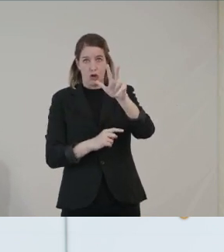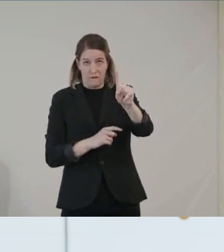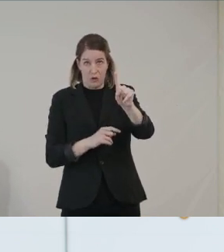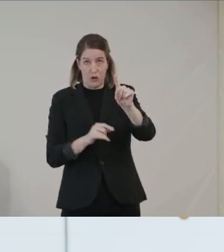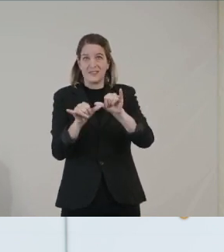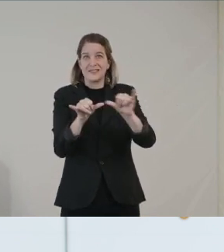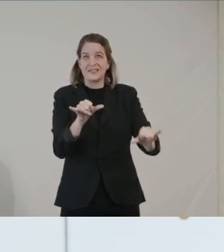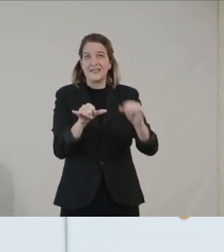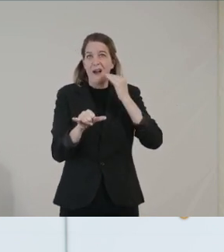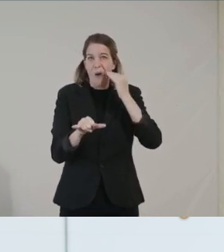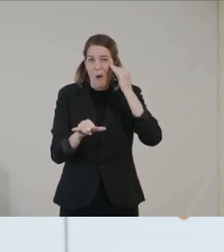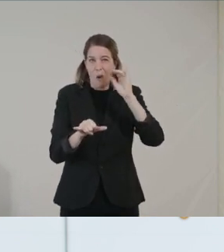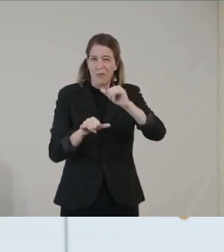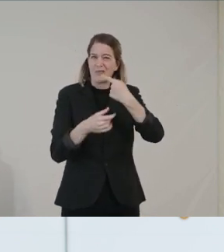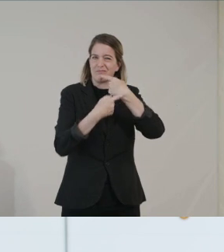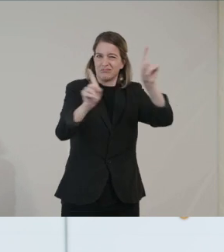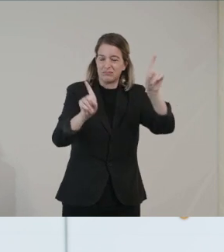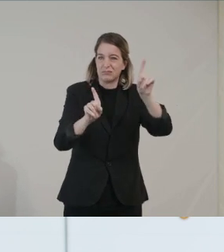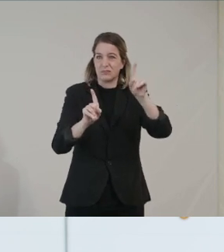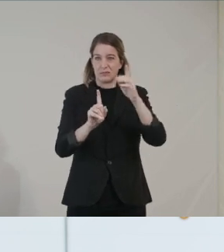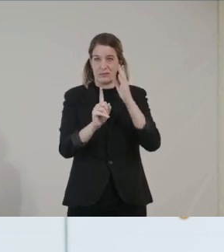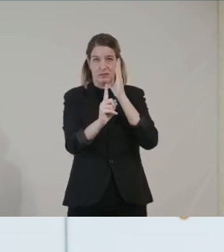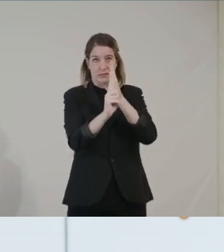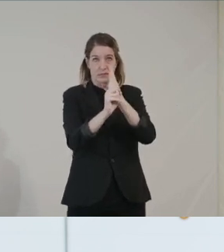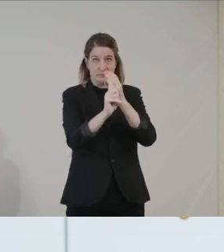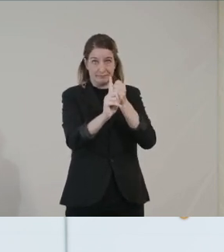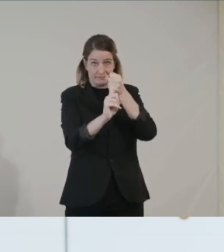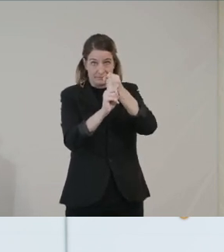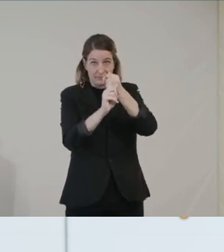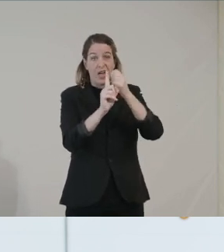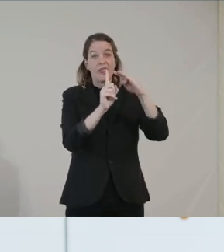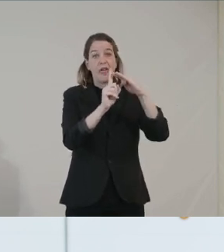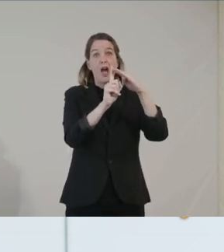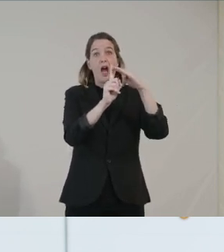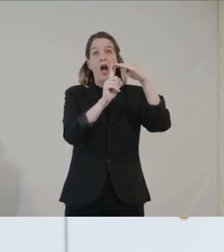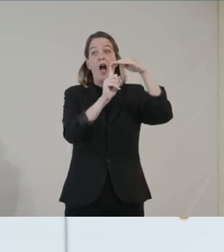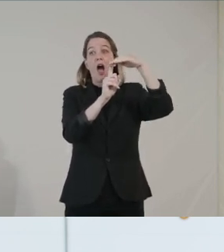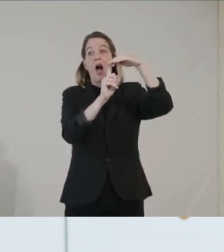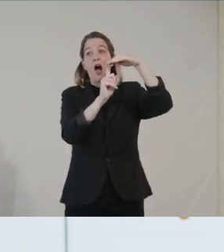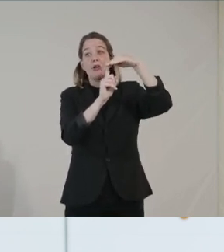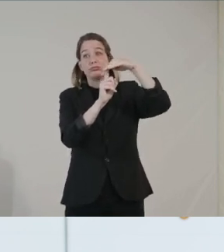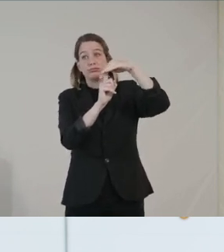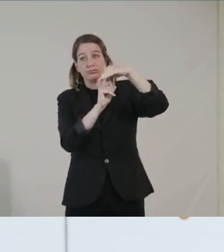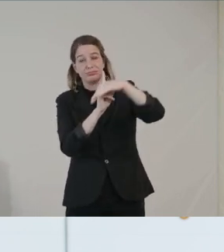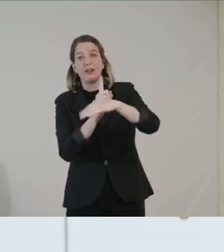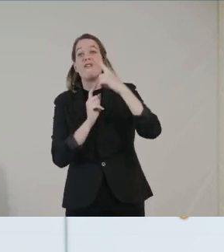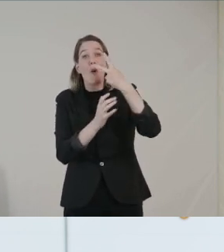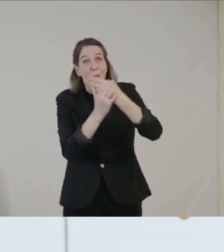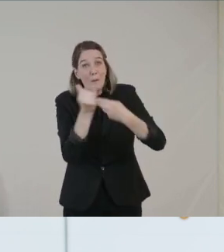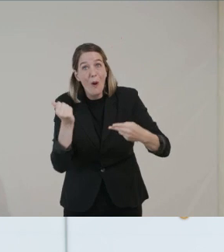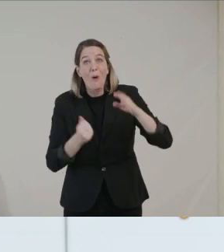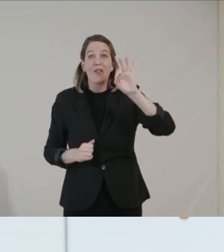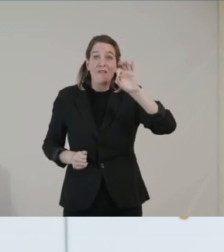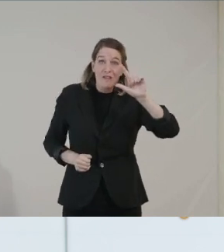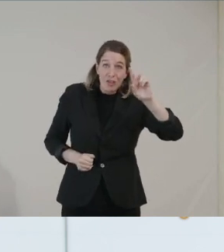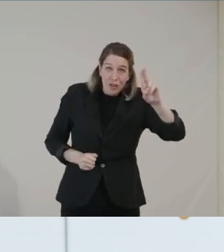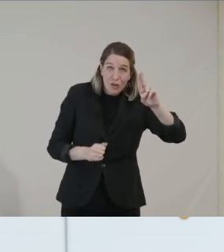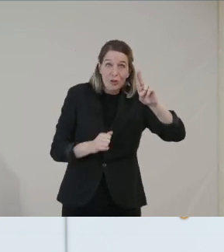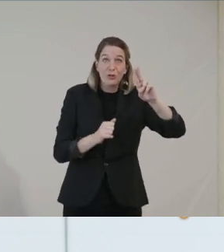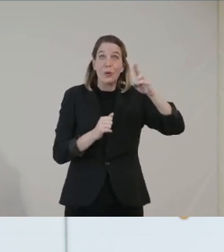reduction in the COVID-like illness surveillance and the influenza illness-like surveillance, that's